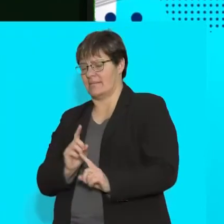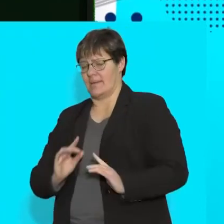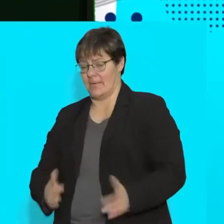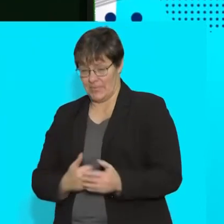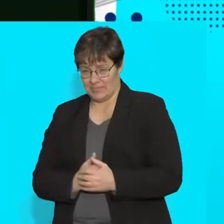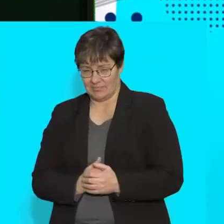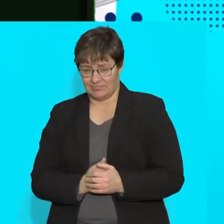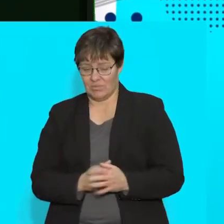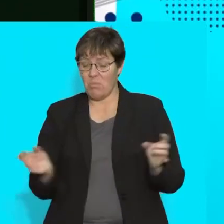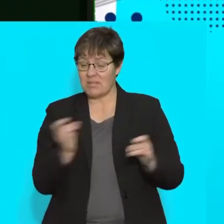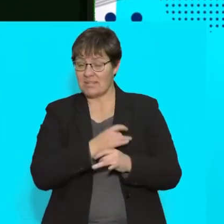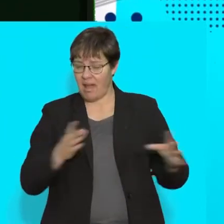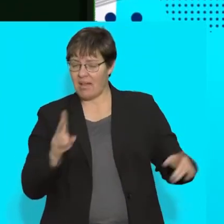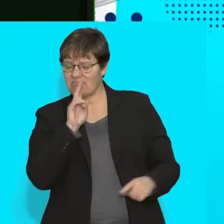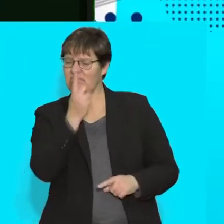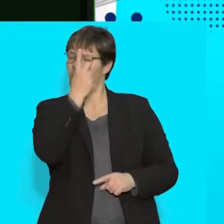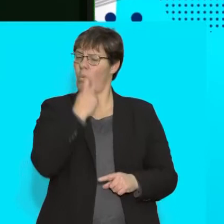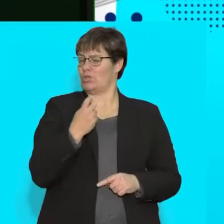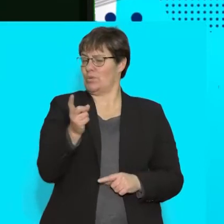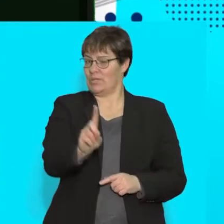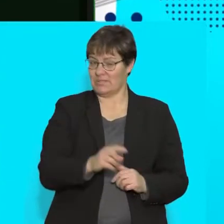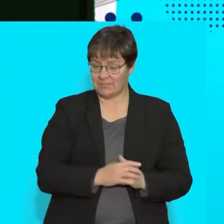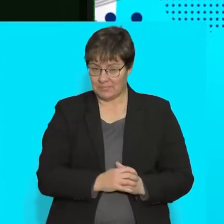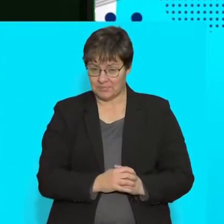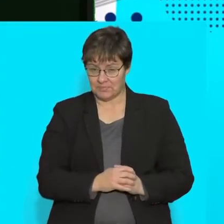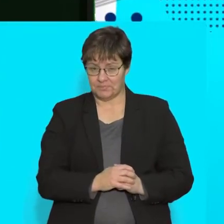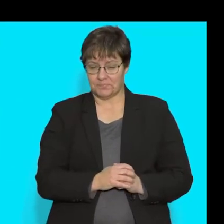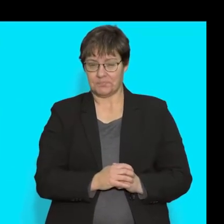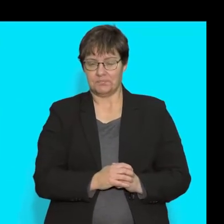So let's just jump right into what the question wants us to do.